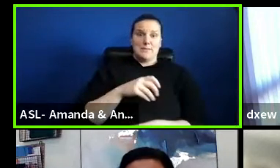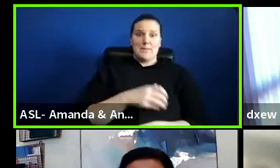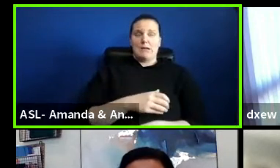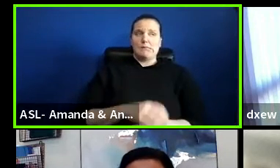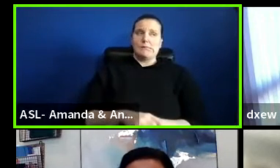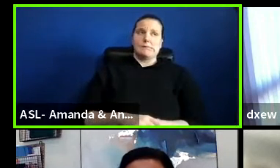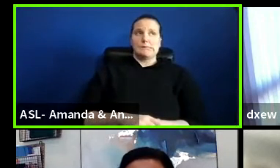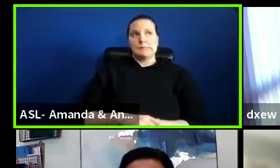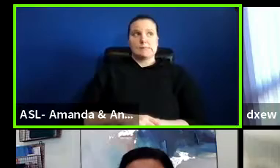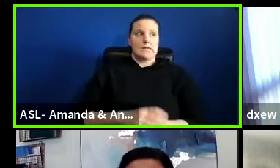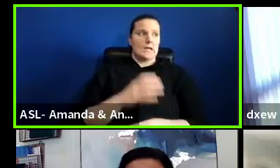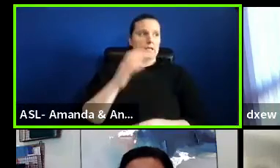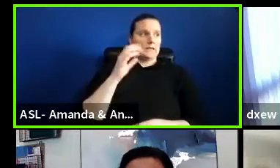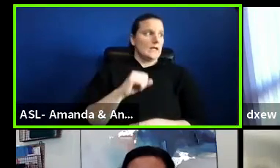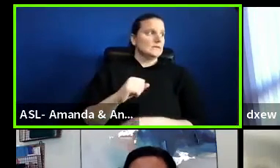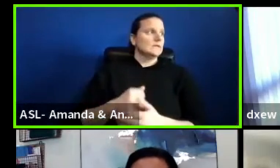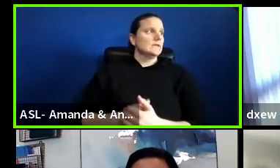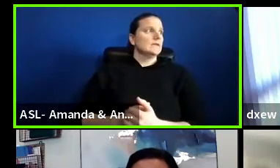guess